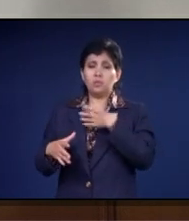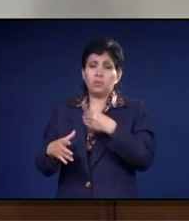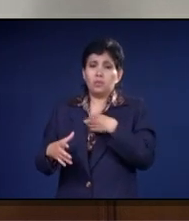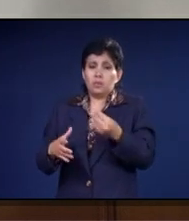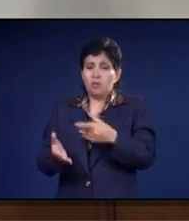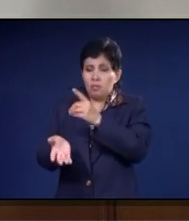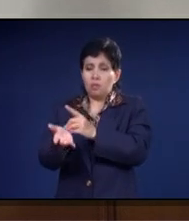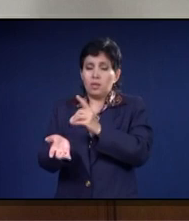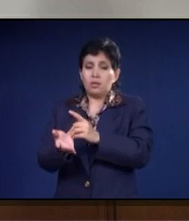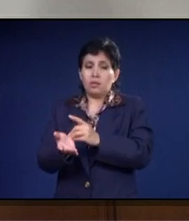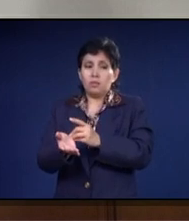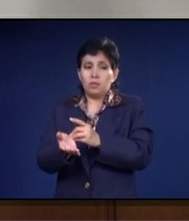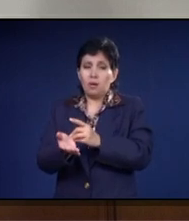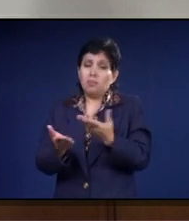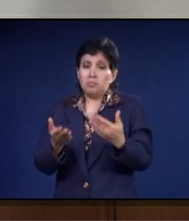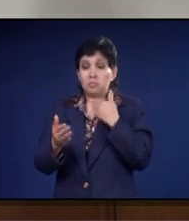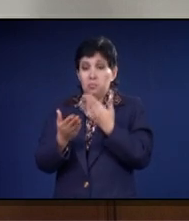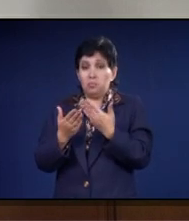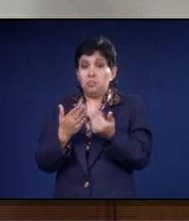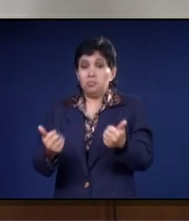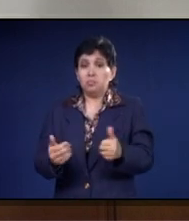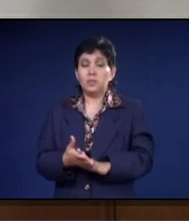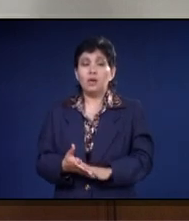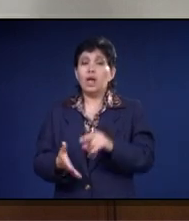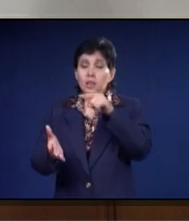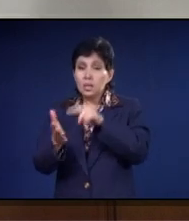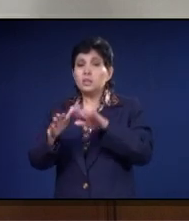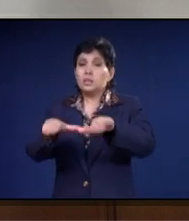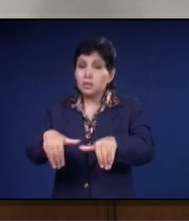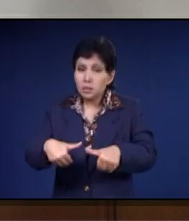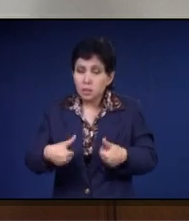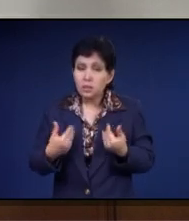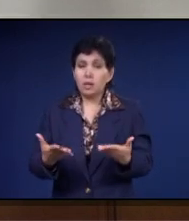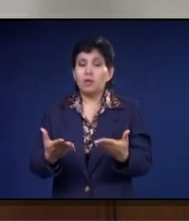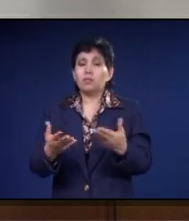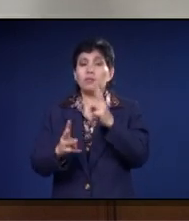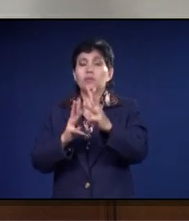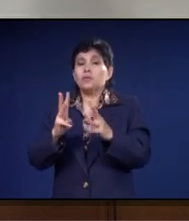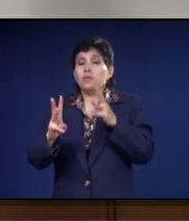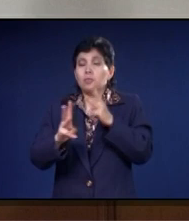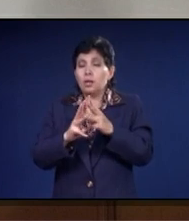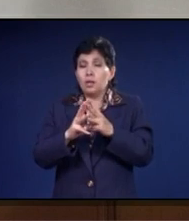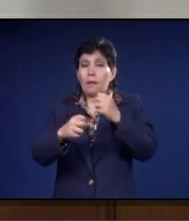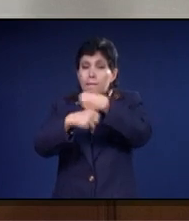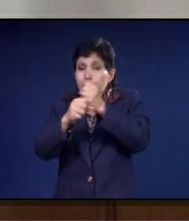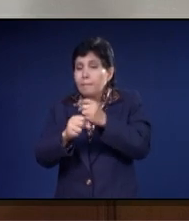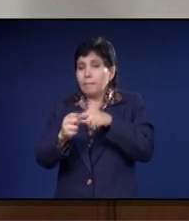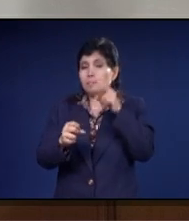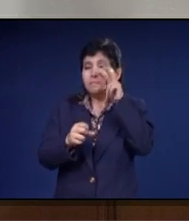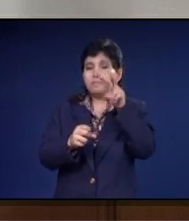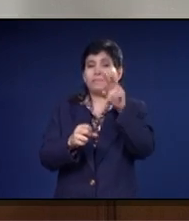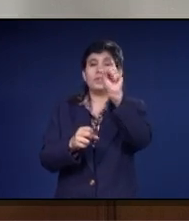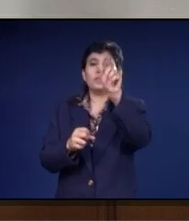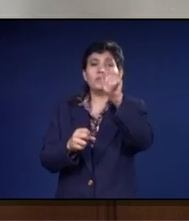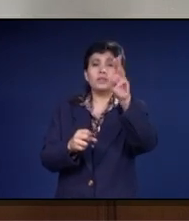promoting Colgate, so Colgate must be something good. This is how the world is using role schemas to